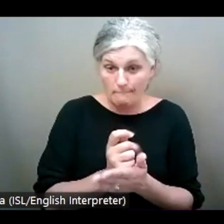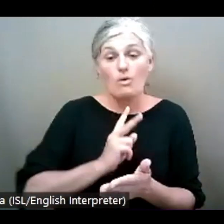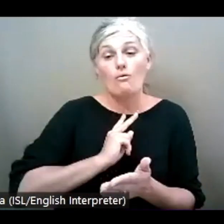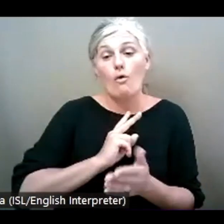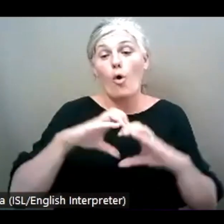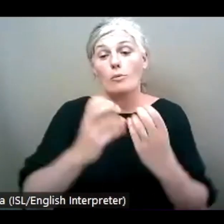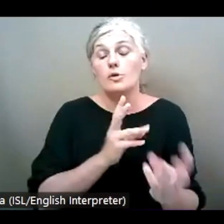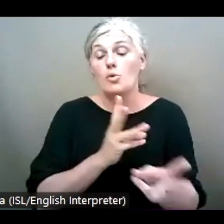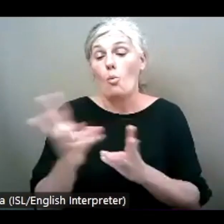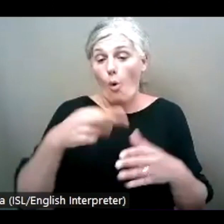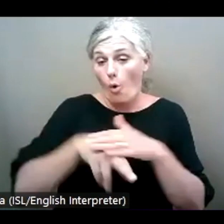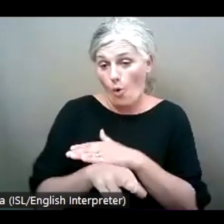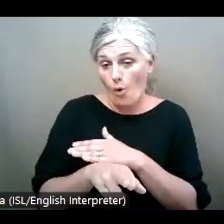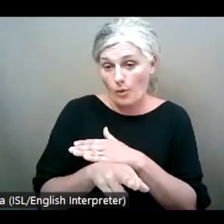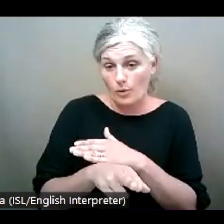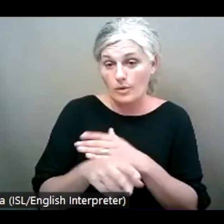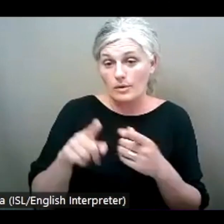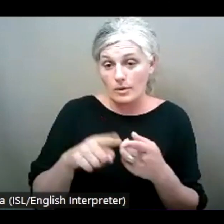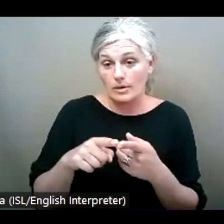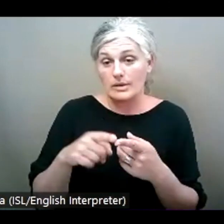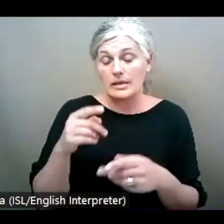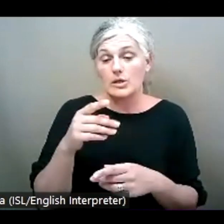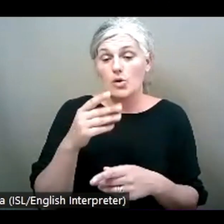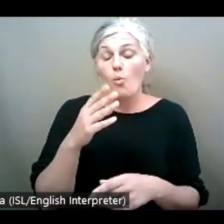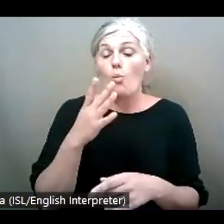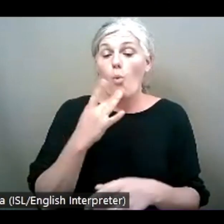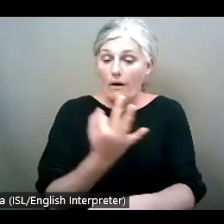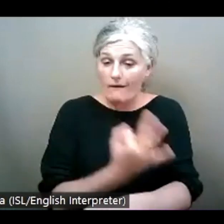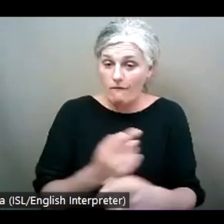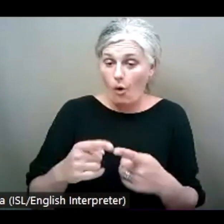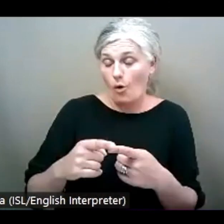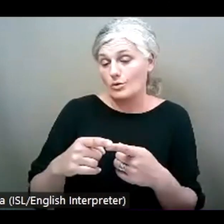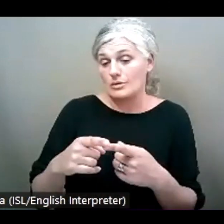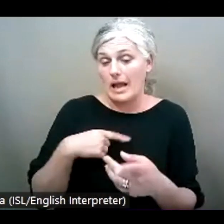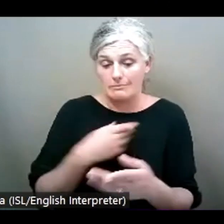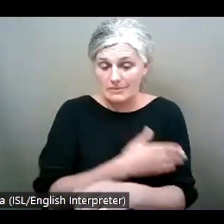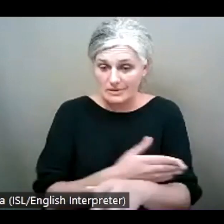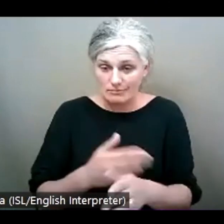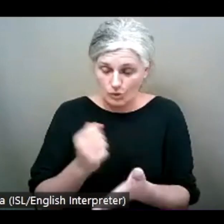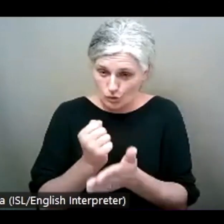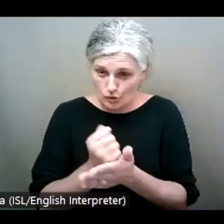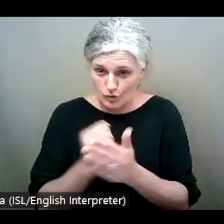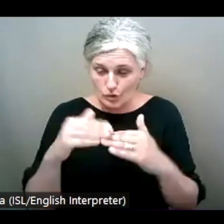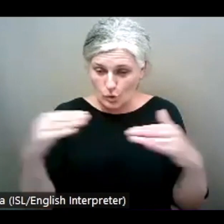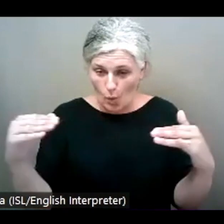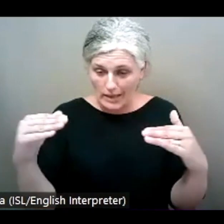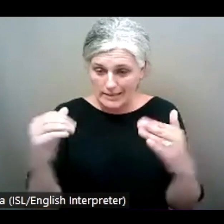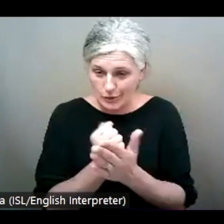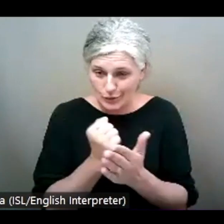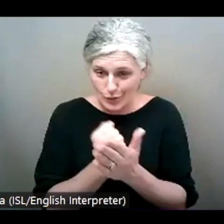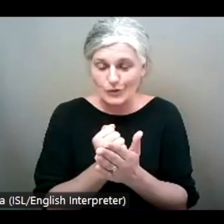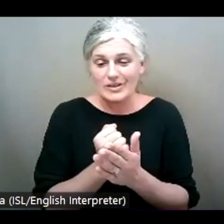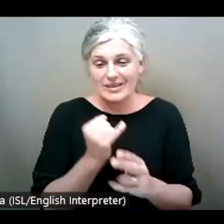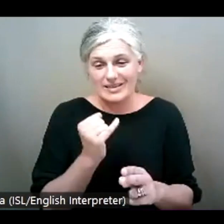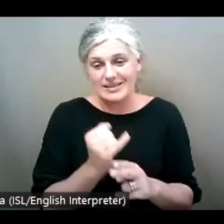Worker for Penny, Carlow, Waterford and Wexford. And I'm also studying disability equality studies